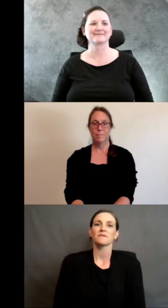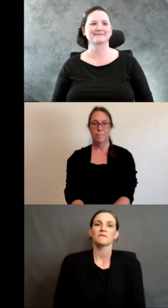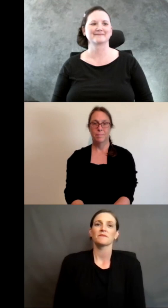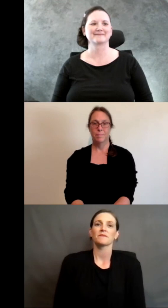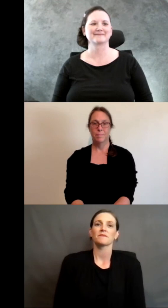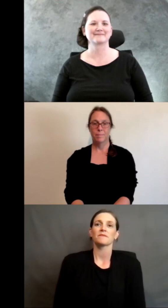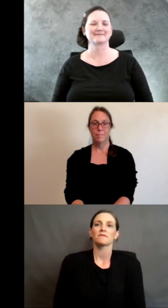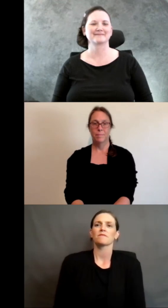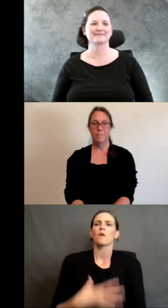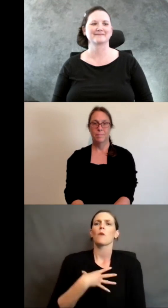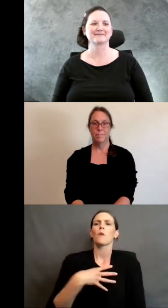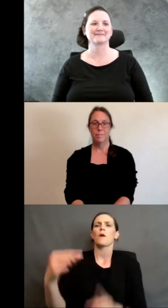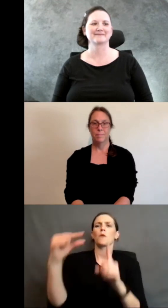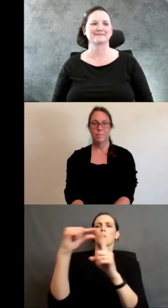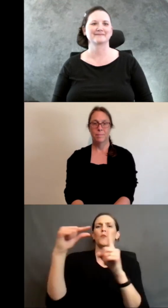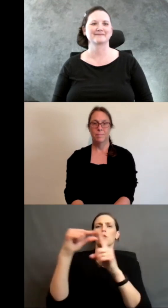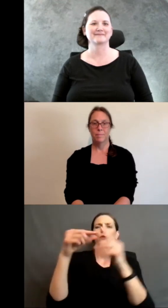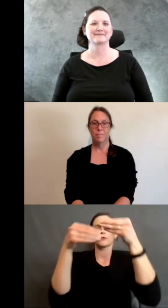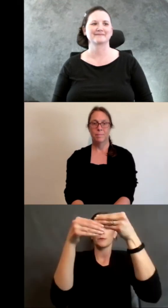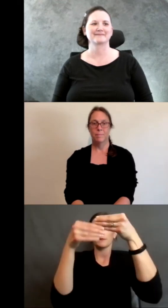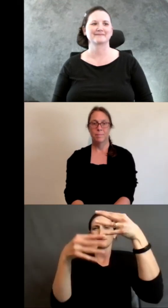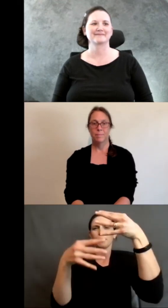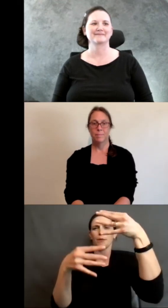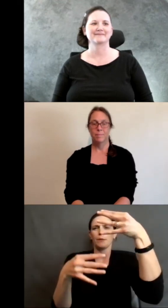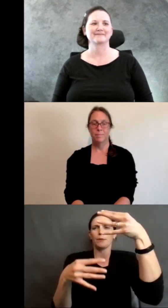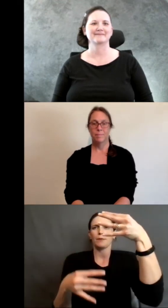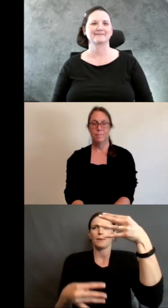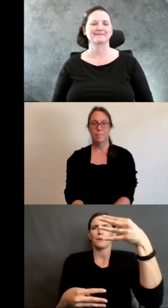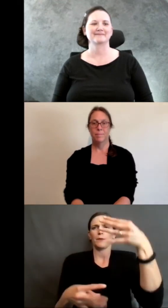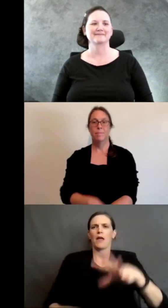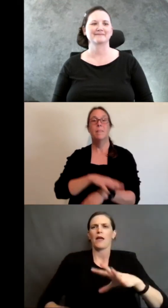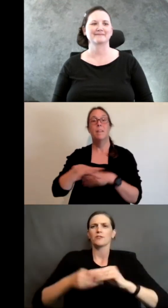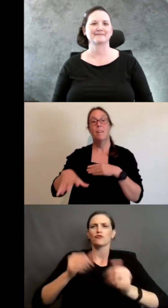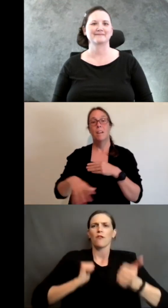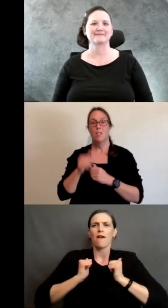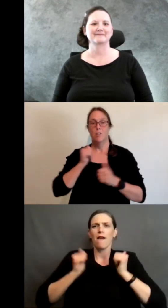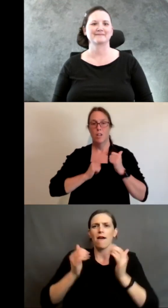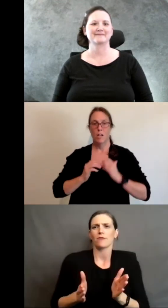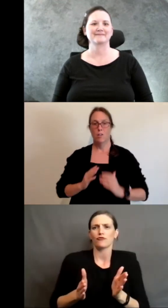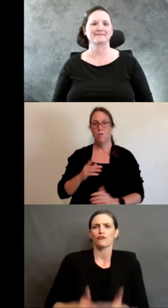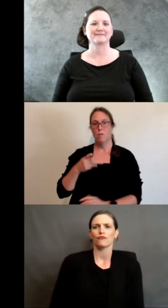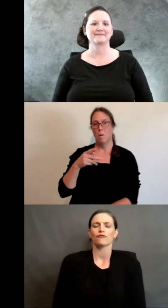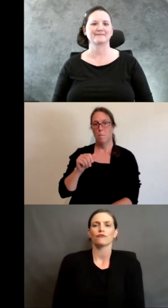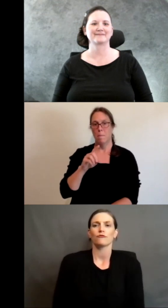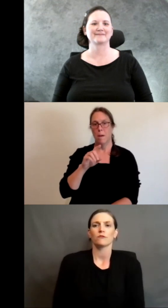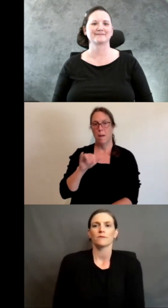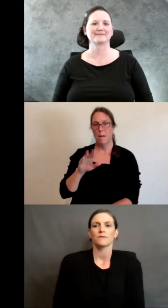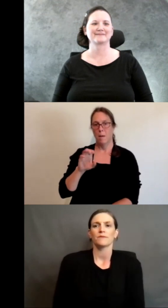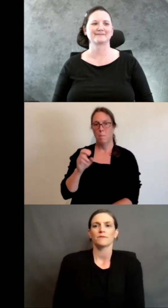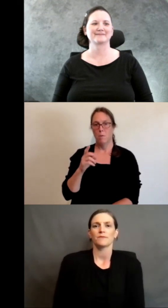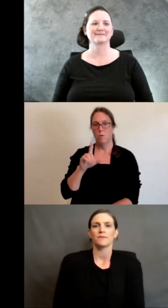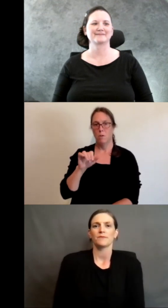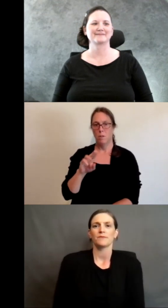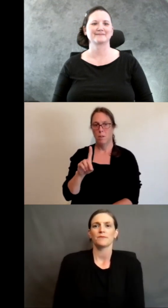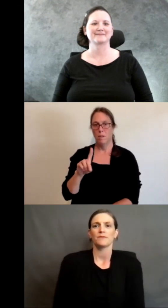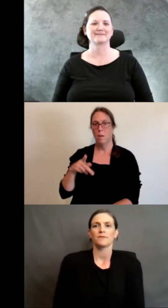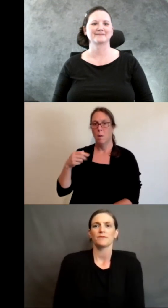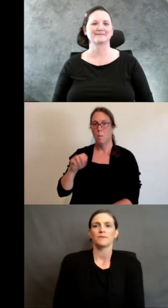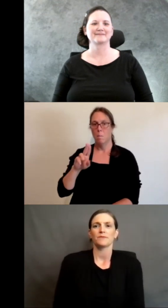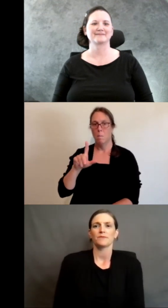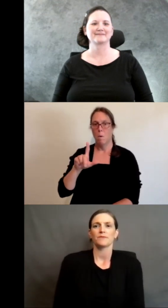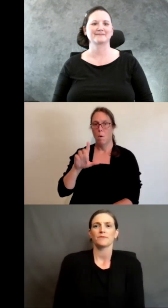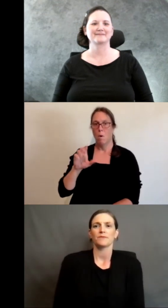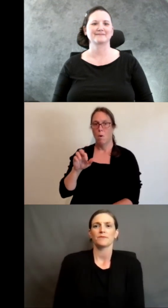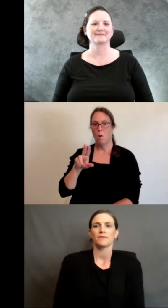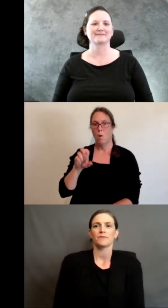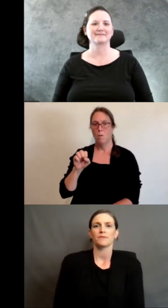White text rolls on a black screen. Additional actors: Paddy Bushlin as Heather Coronado, Paul Carlson as